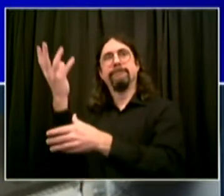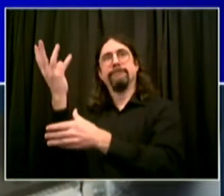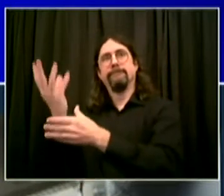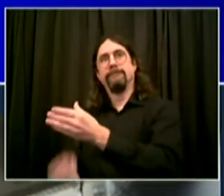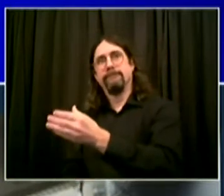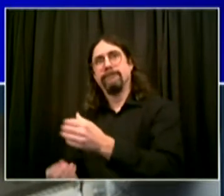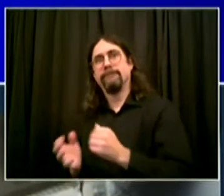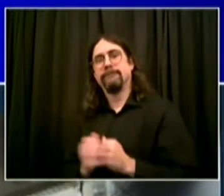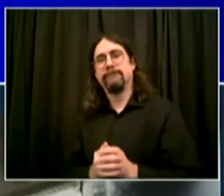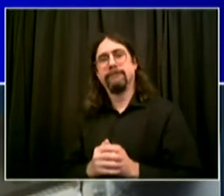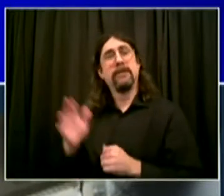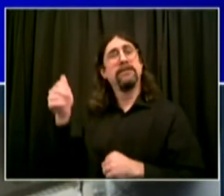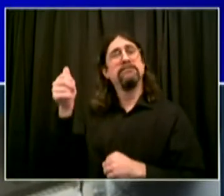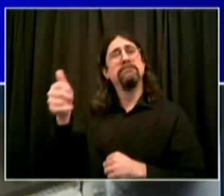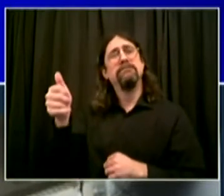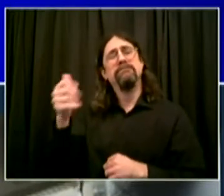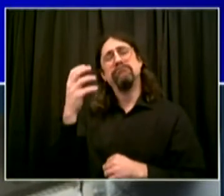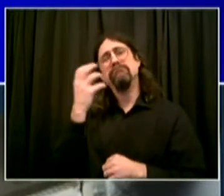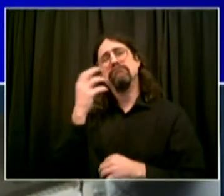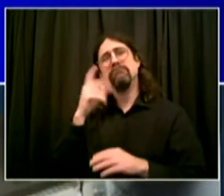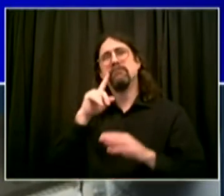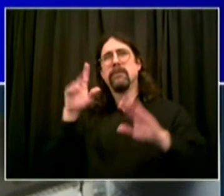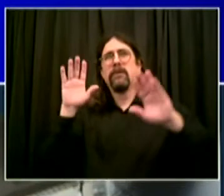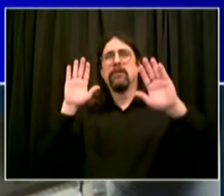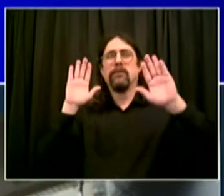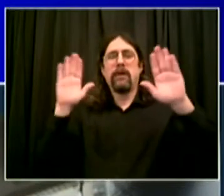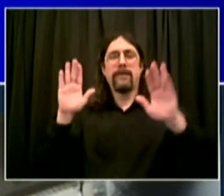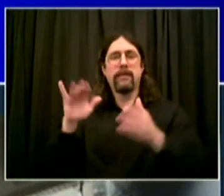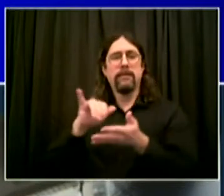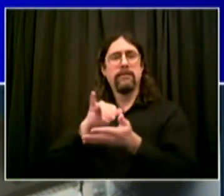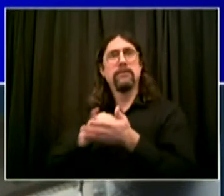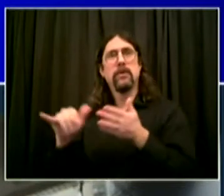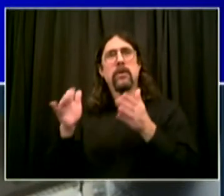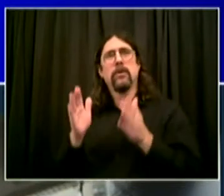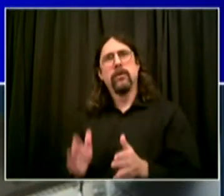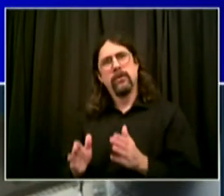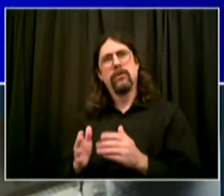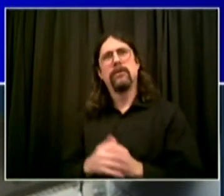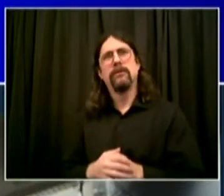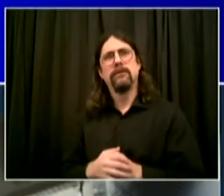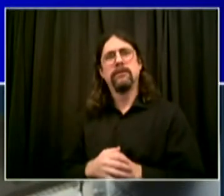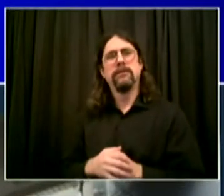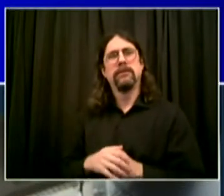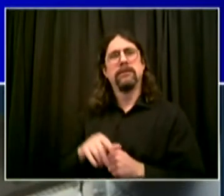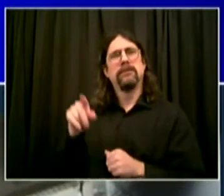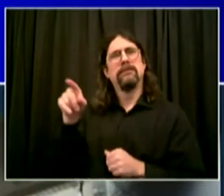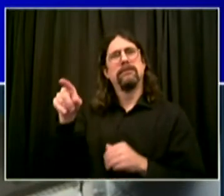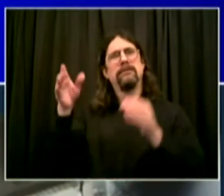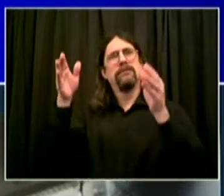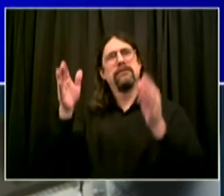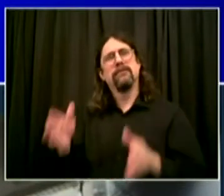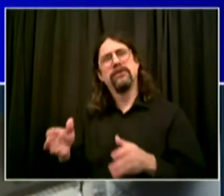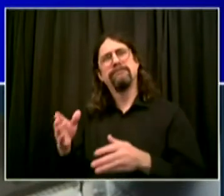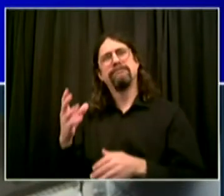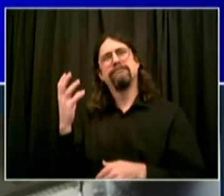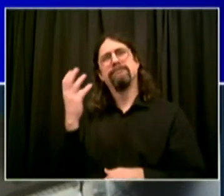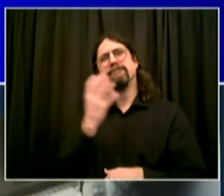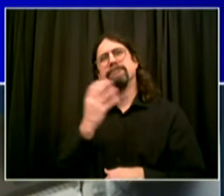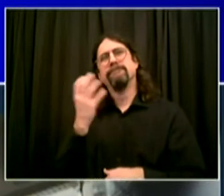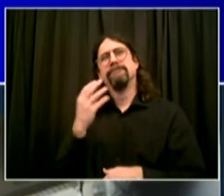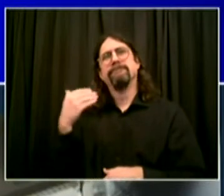life and spirit, and maybe even a little bit ways, a little mischievous. This is a great example.